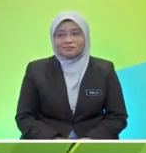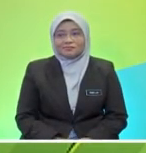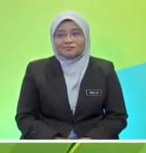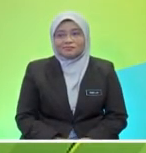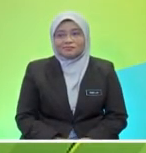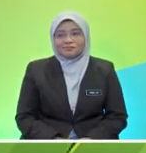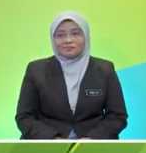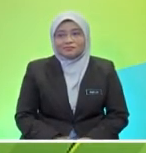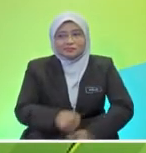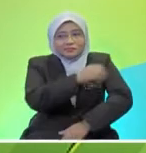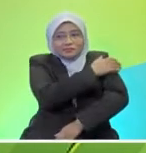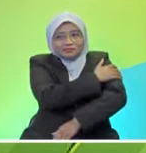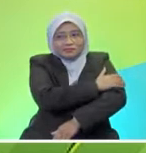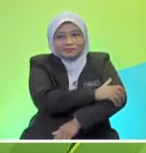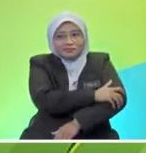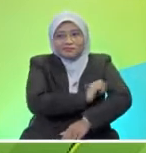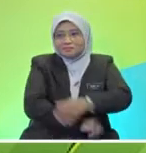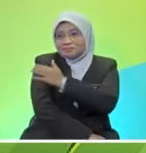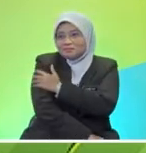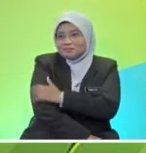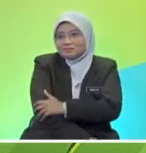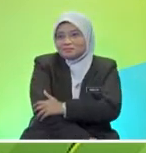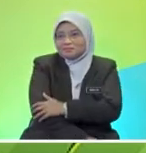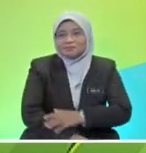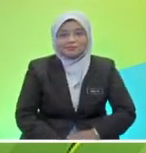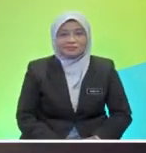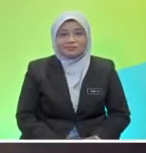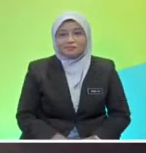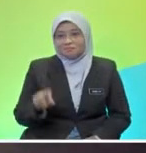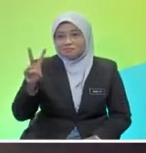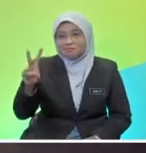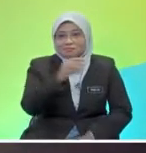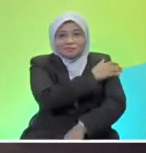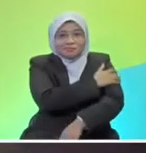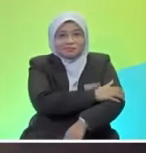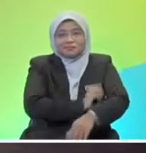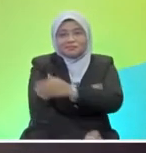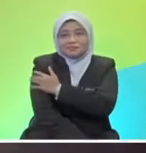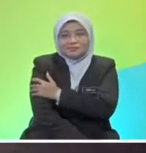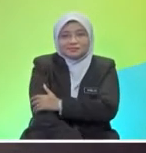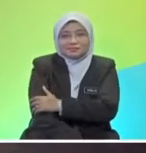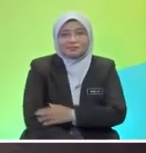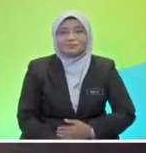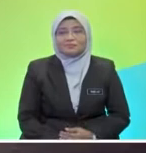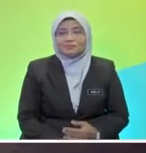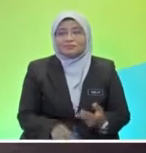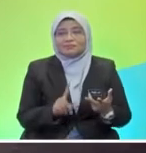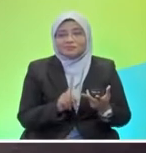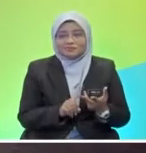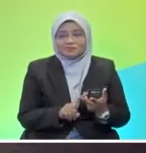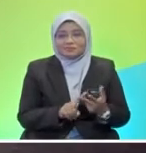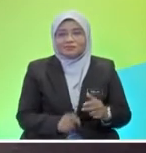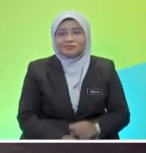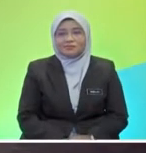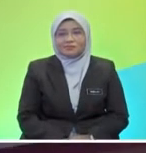say I've got two arms. Mm. Okay, let's look at the next one. Okay, the next